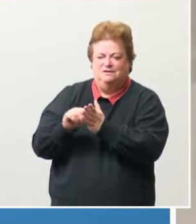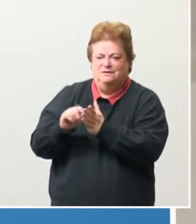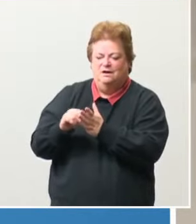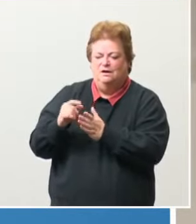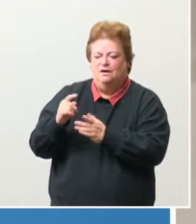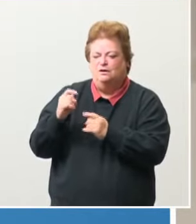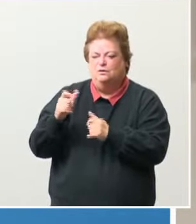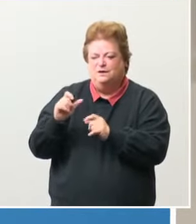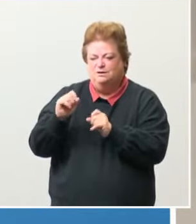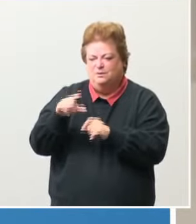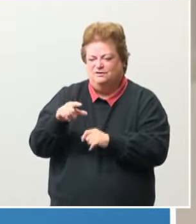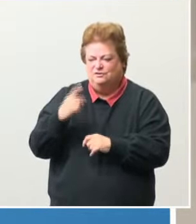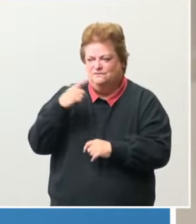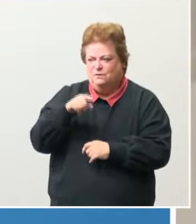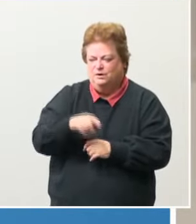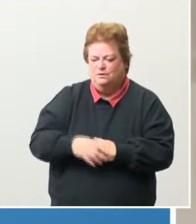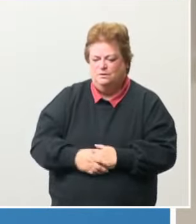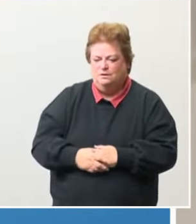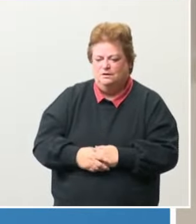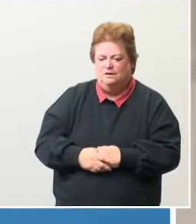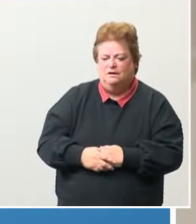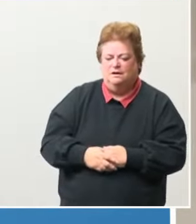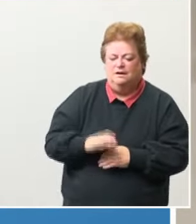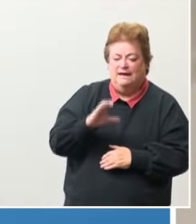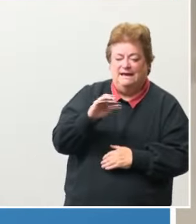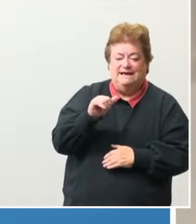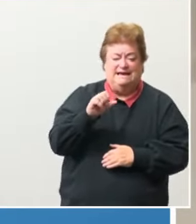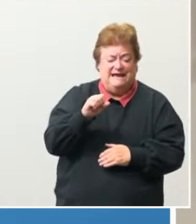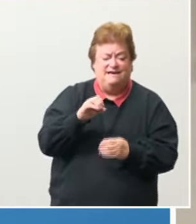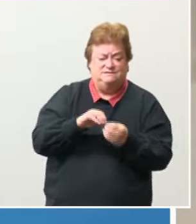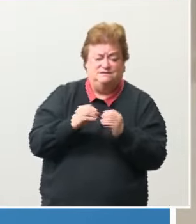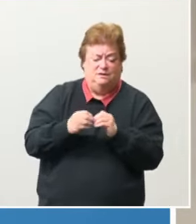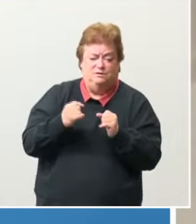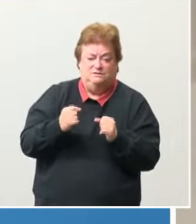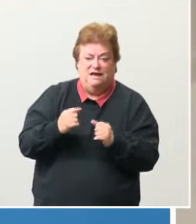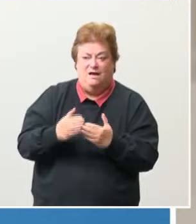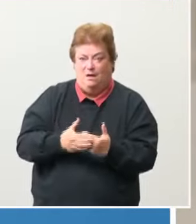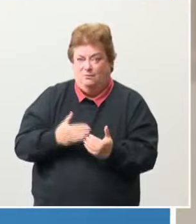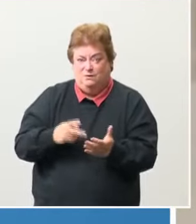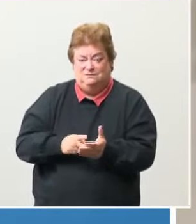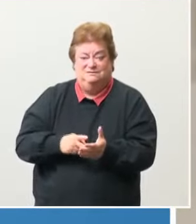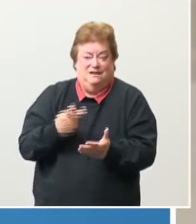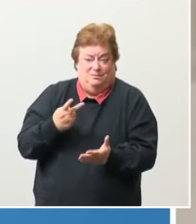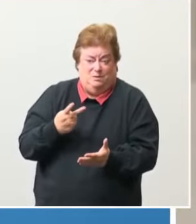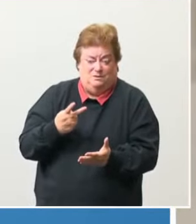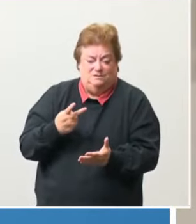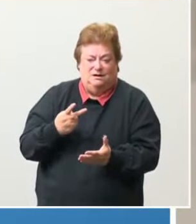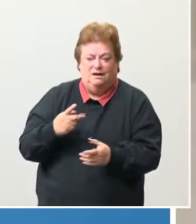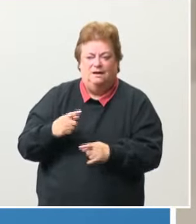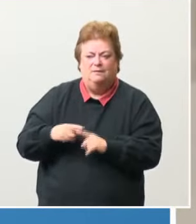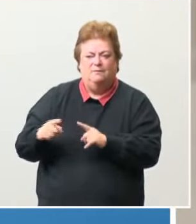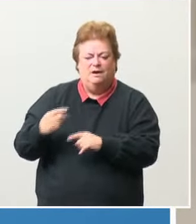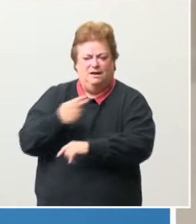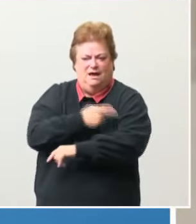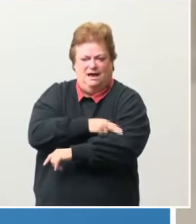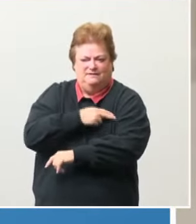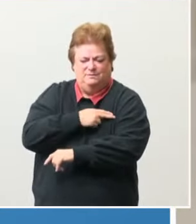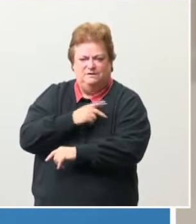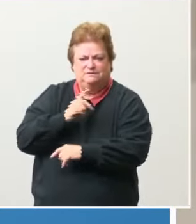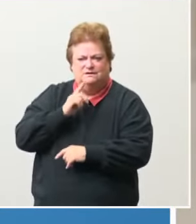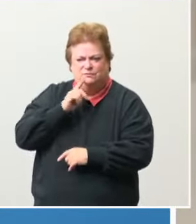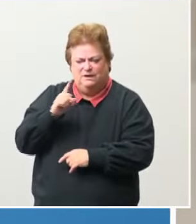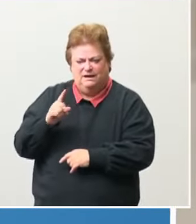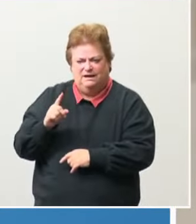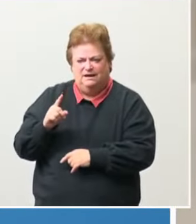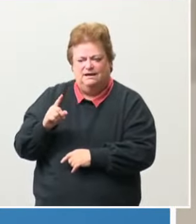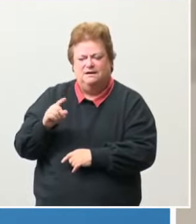question for you. So I noticed case numbers have pretty much doubled in the past 2 months, but hospitalizations really have kind of